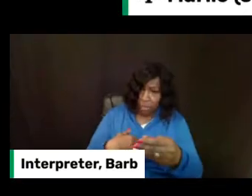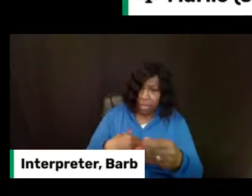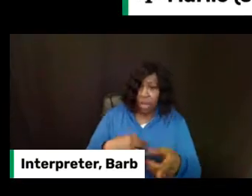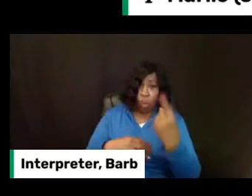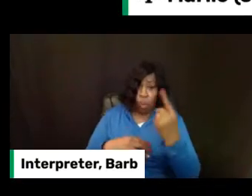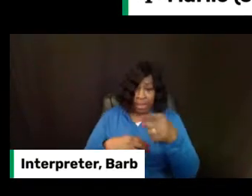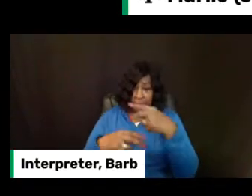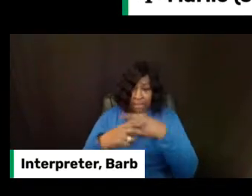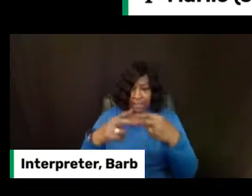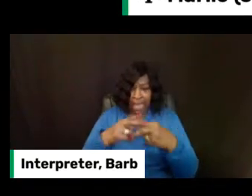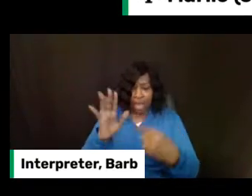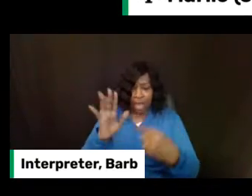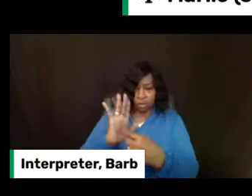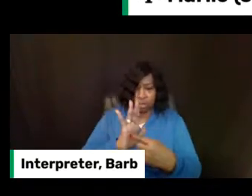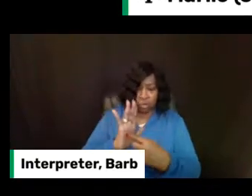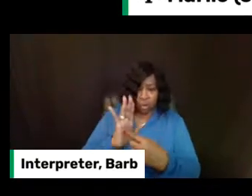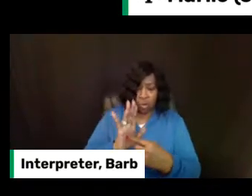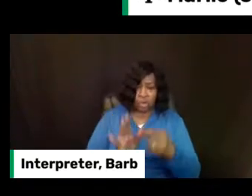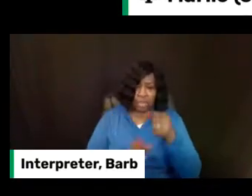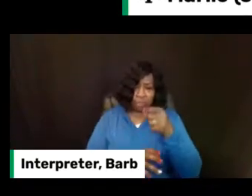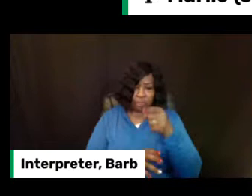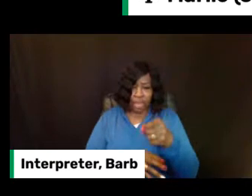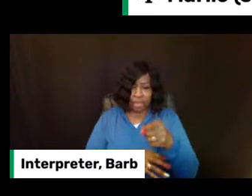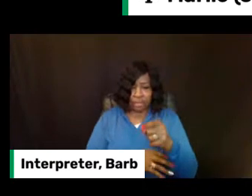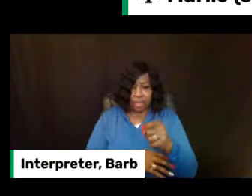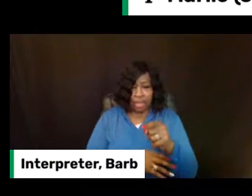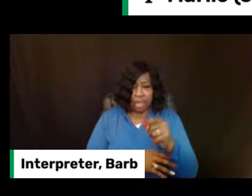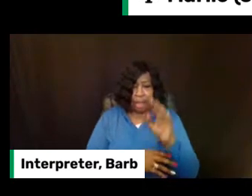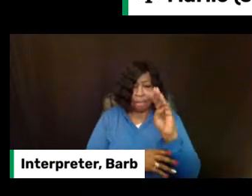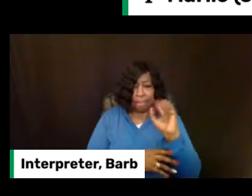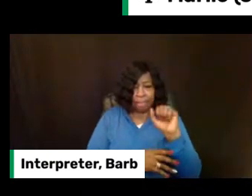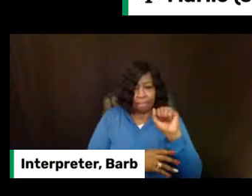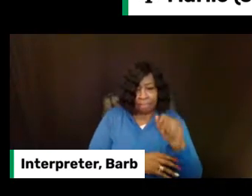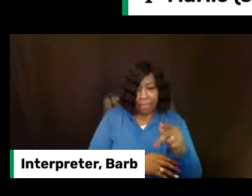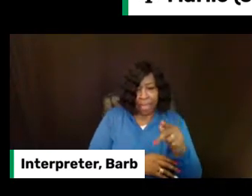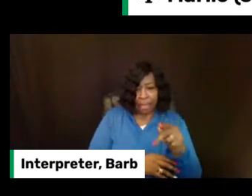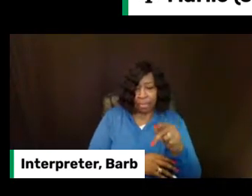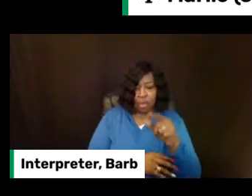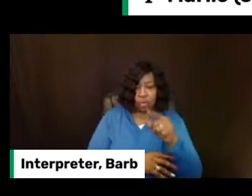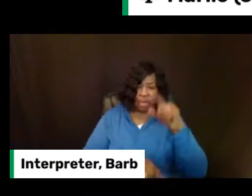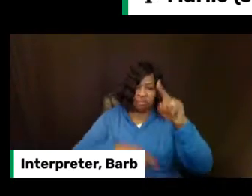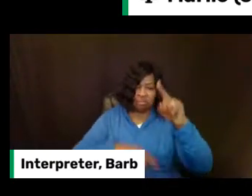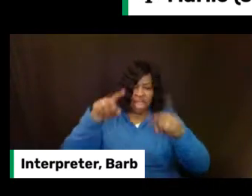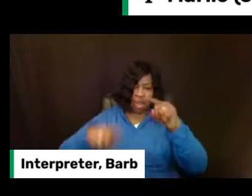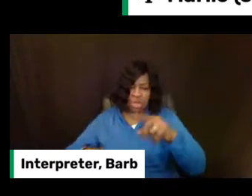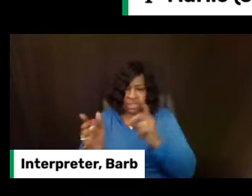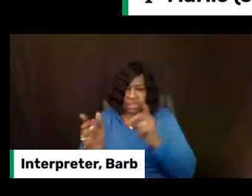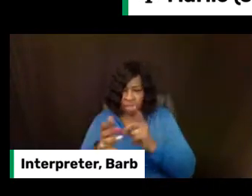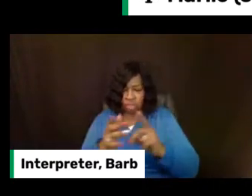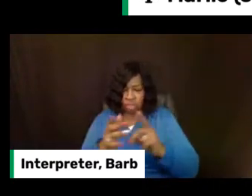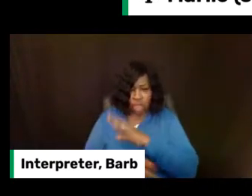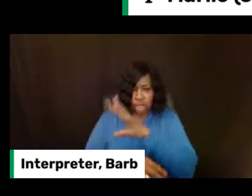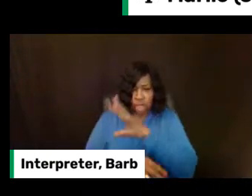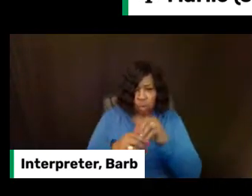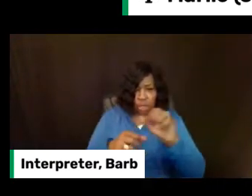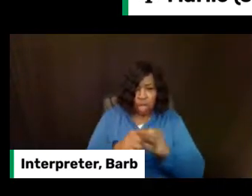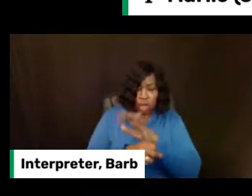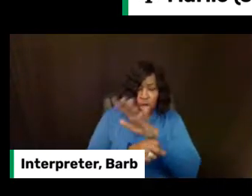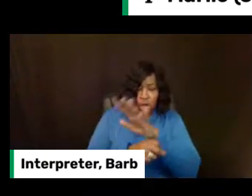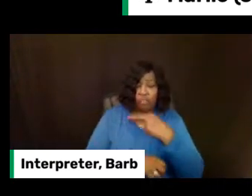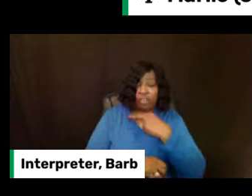those slides shows that there's a map with various factors, including COVID